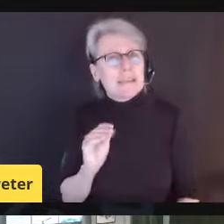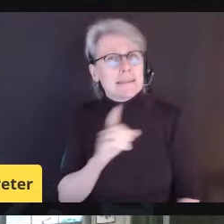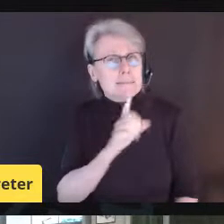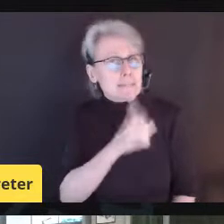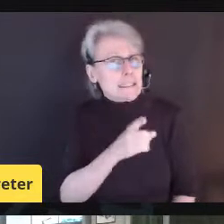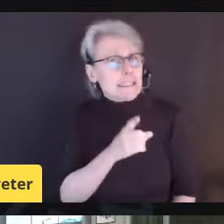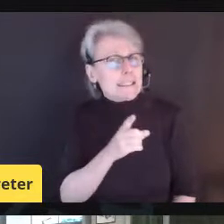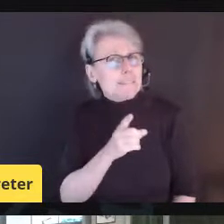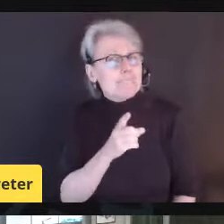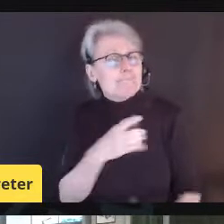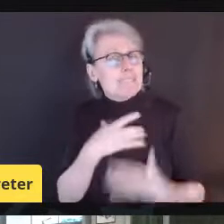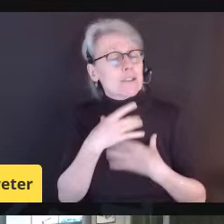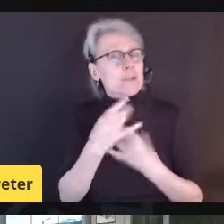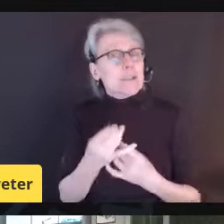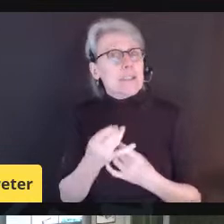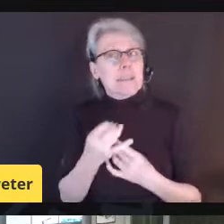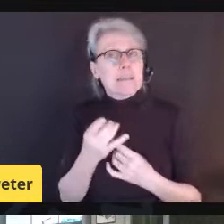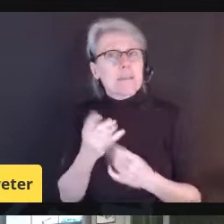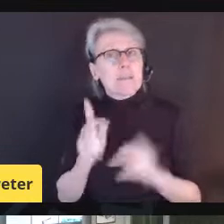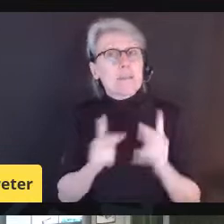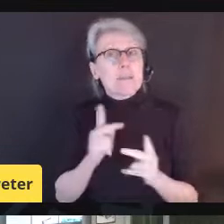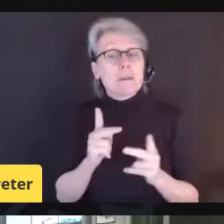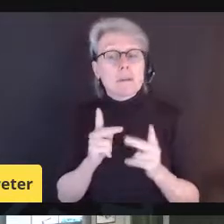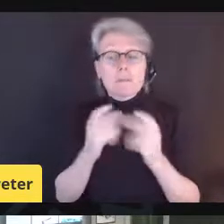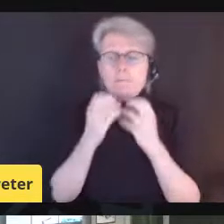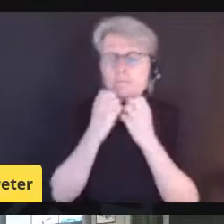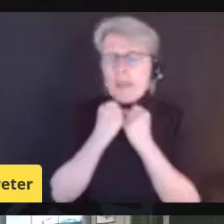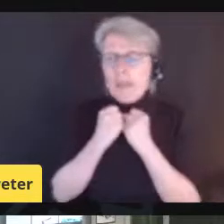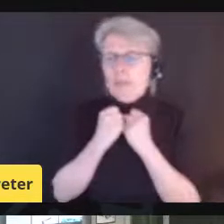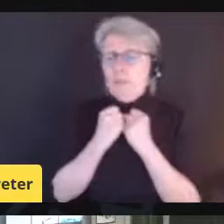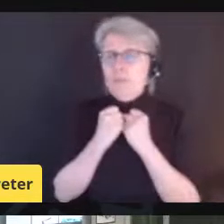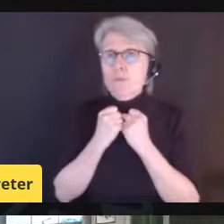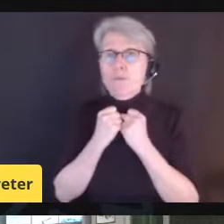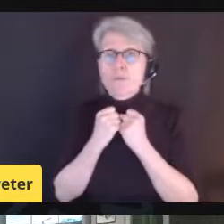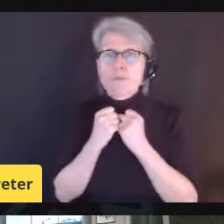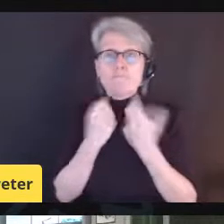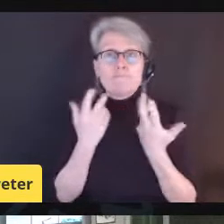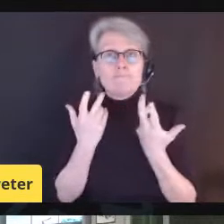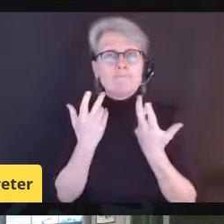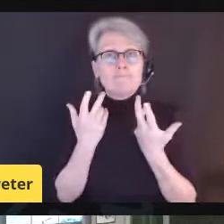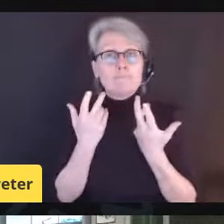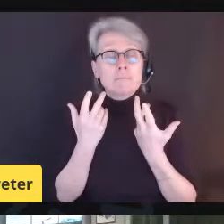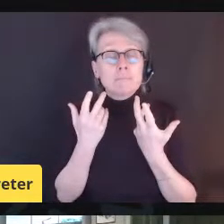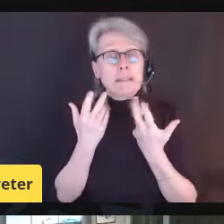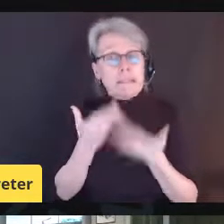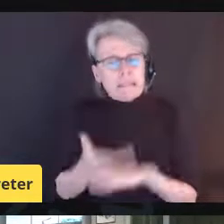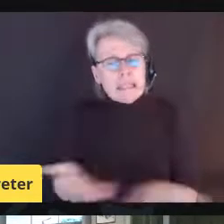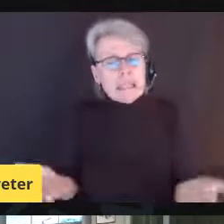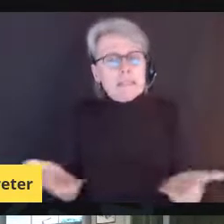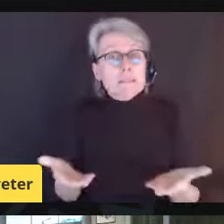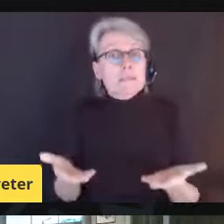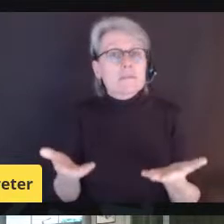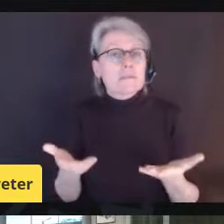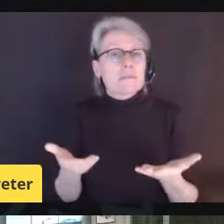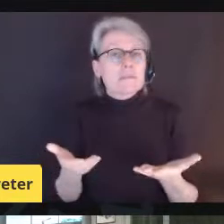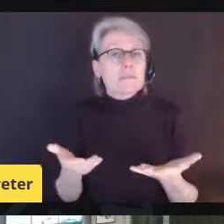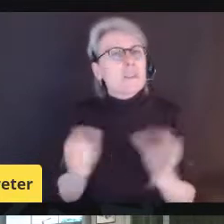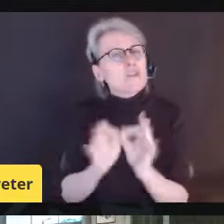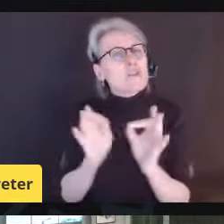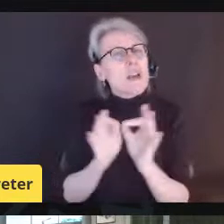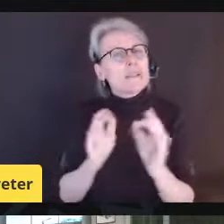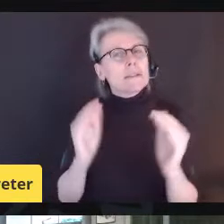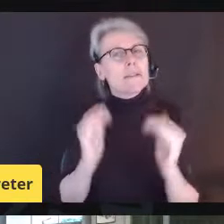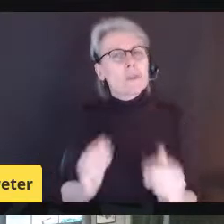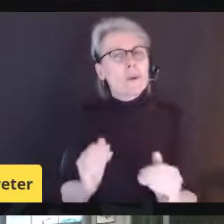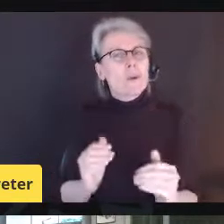where people put value on what is important to them on a monetary level. There are